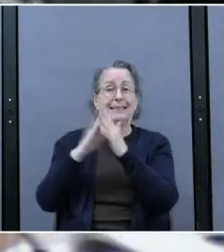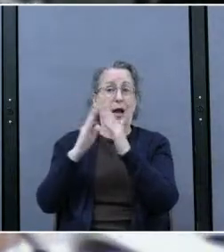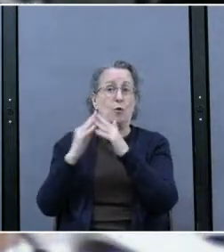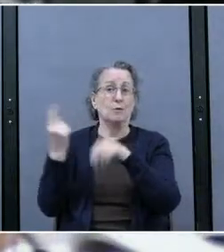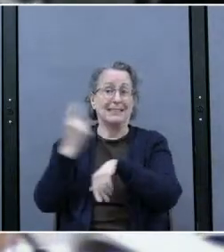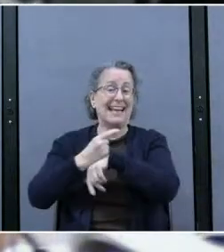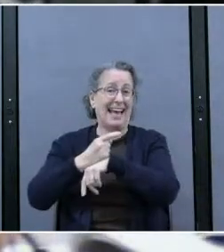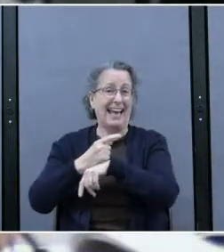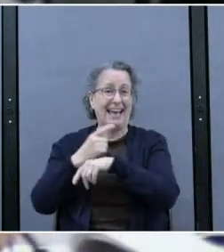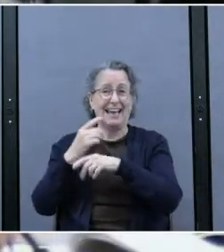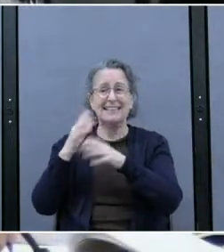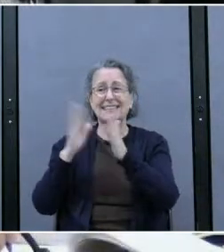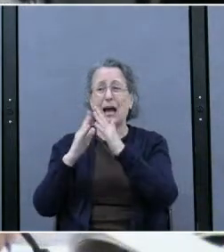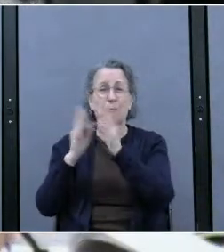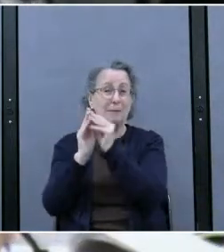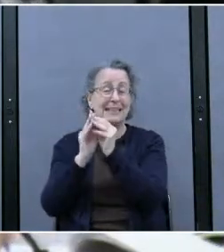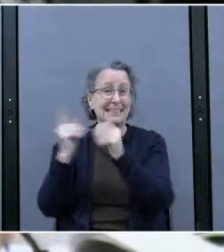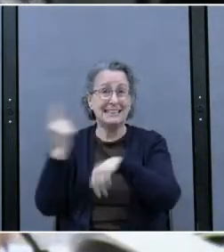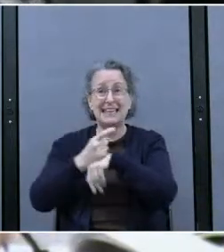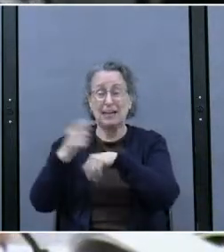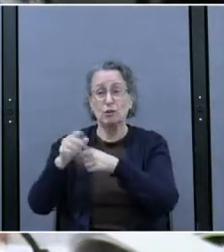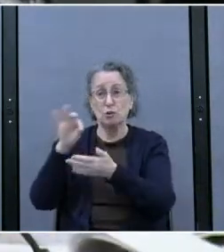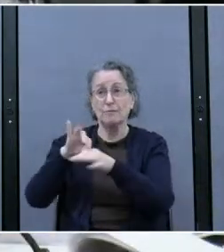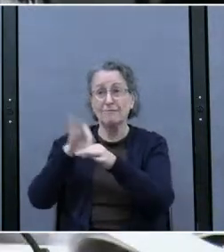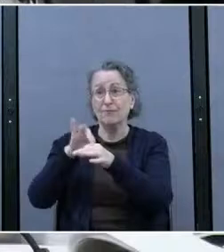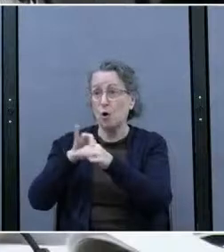ballot. That's how you all ended up here.